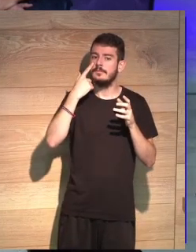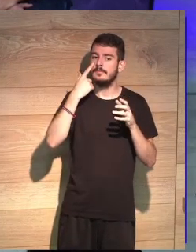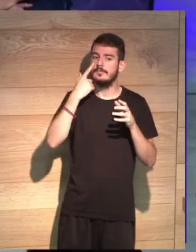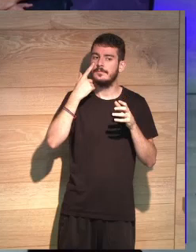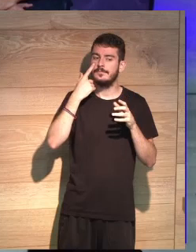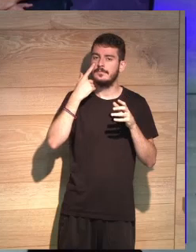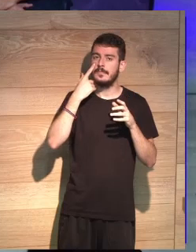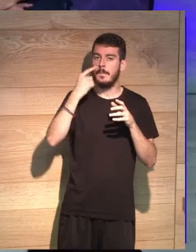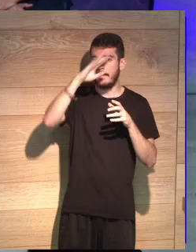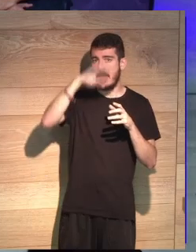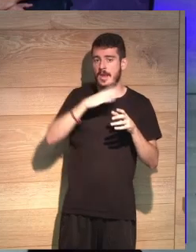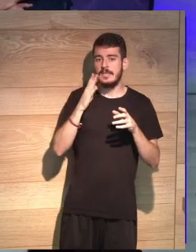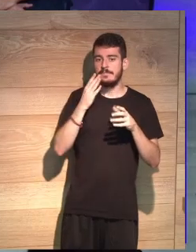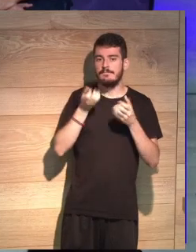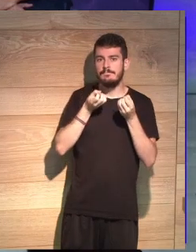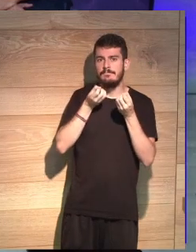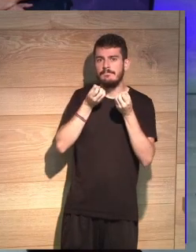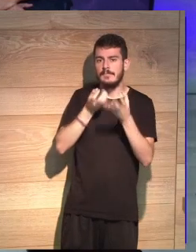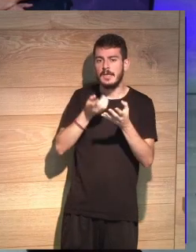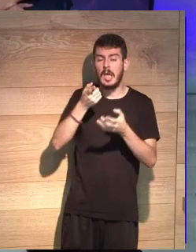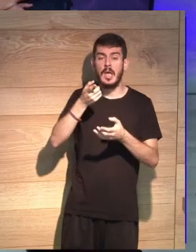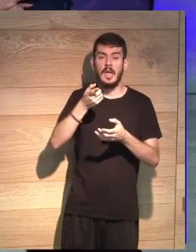to see how can we